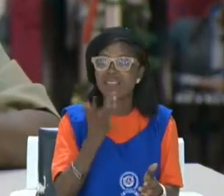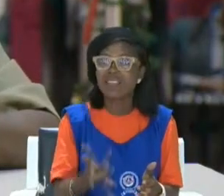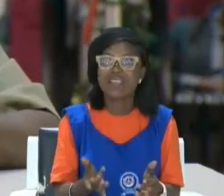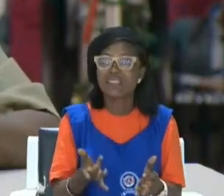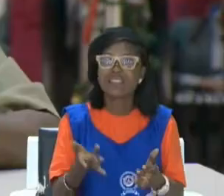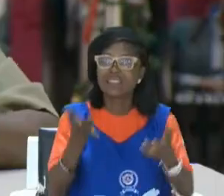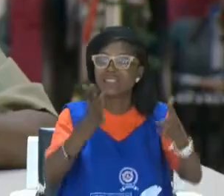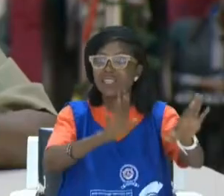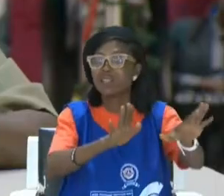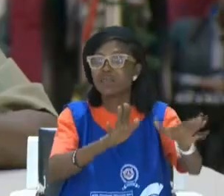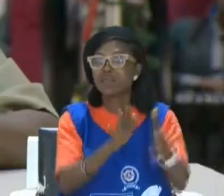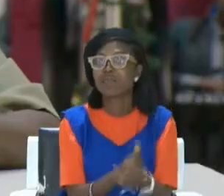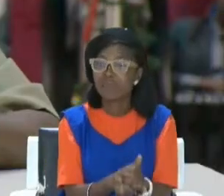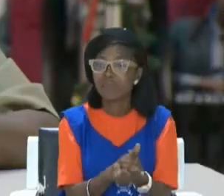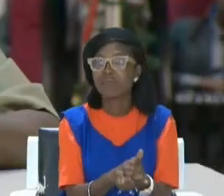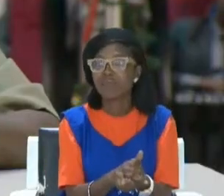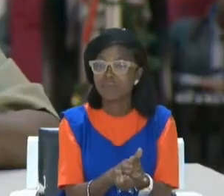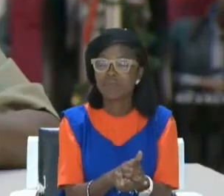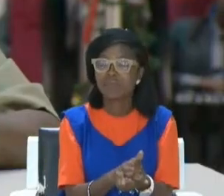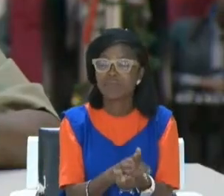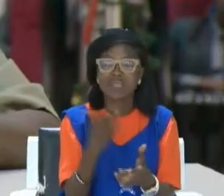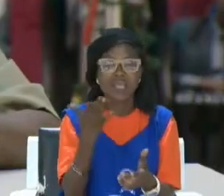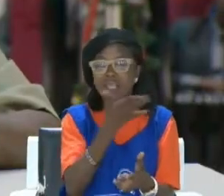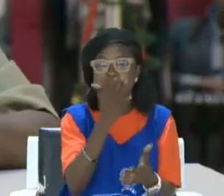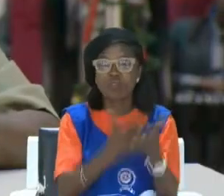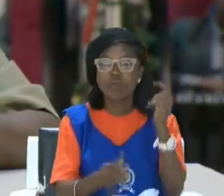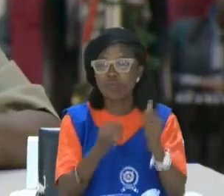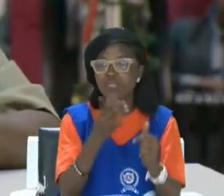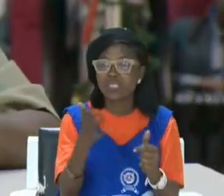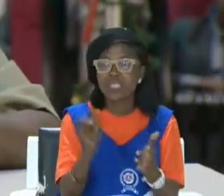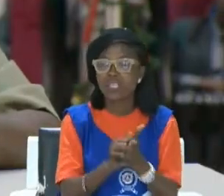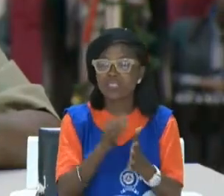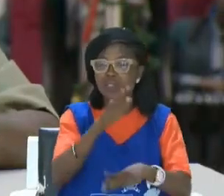You know, there's something called rapture.